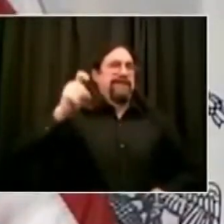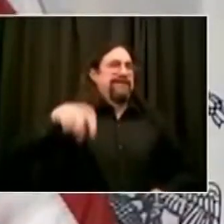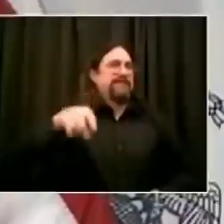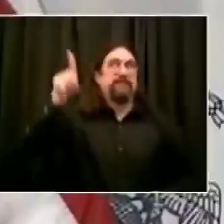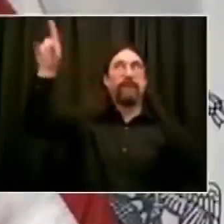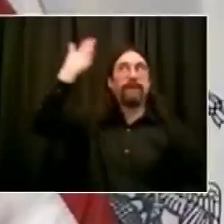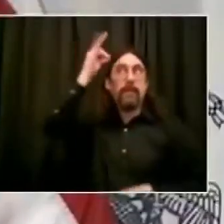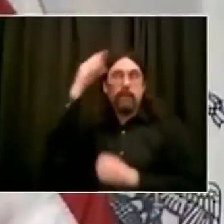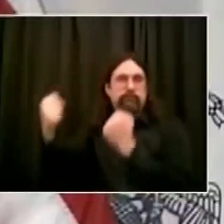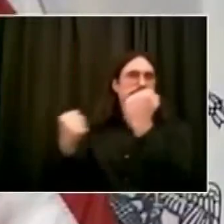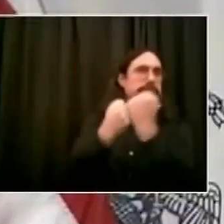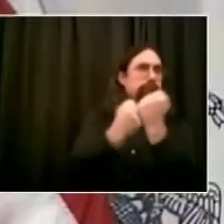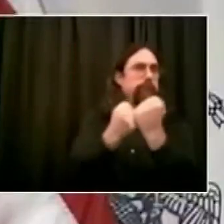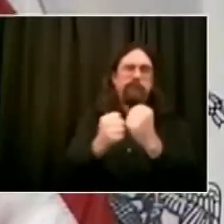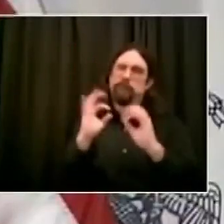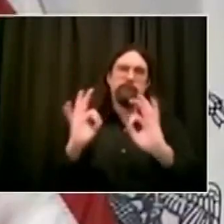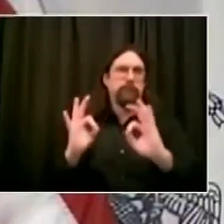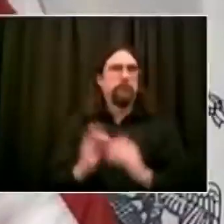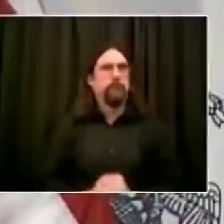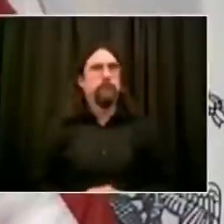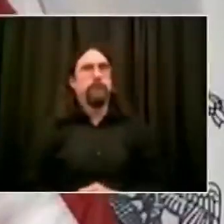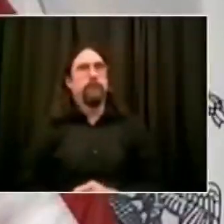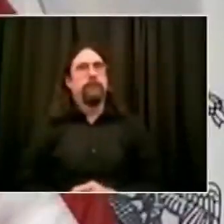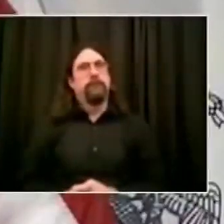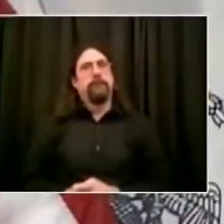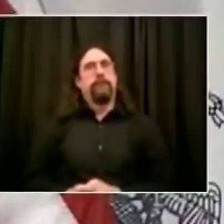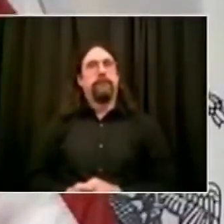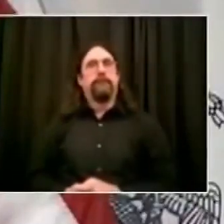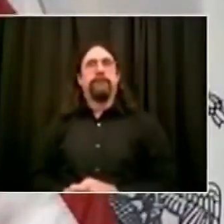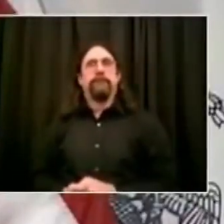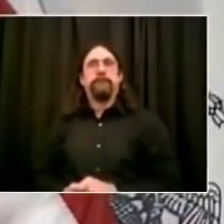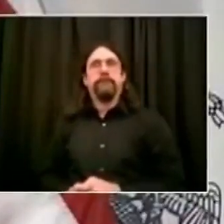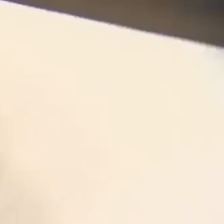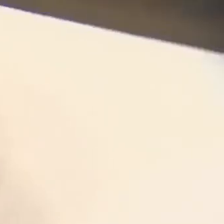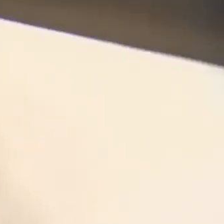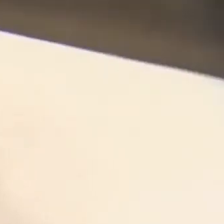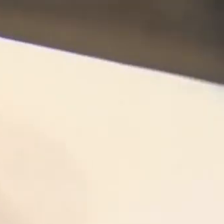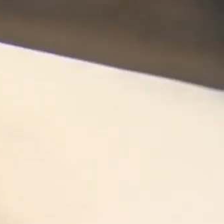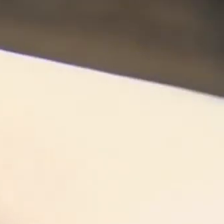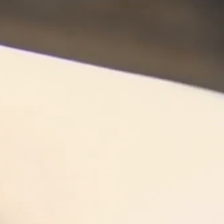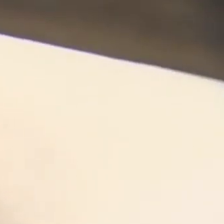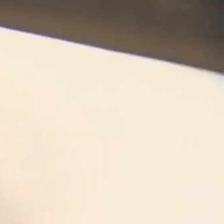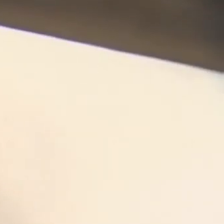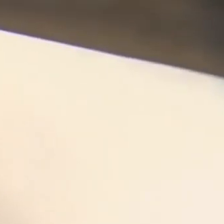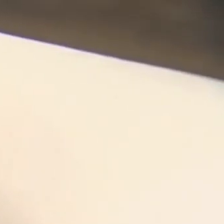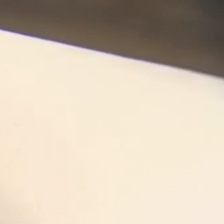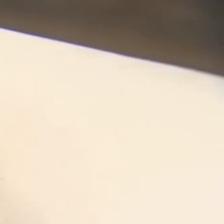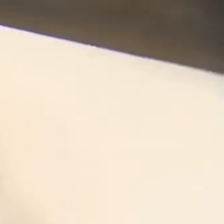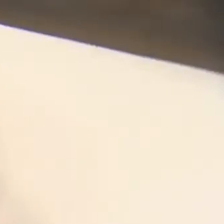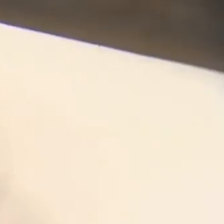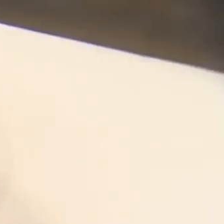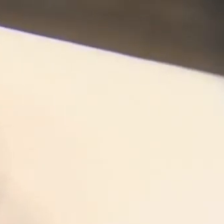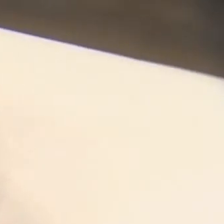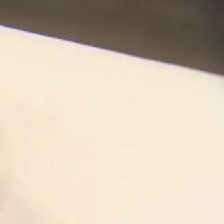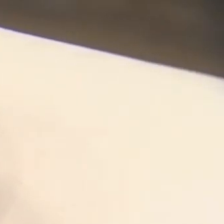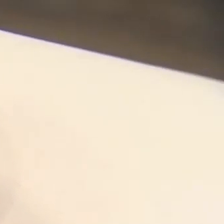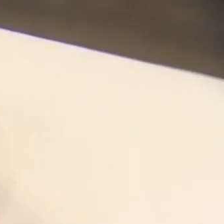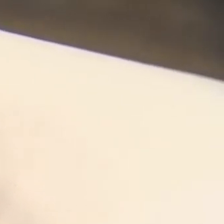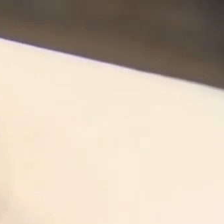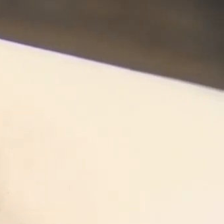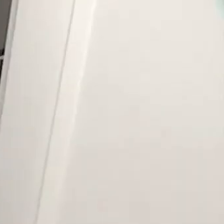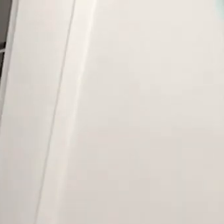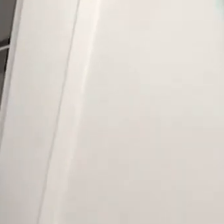going to run out of doses in the next few weeks if we don't get more of a supply coming in. That's right. Even though last week the issue was too